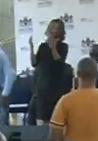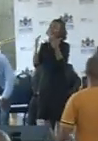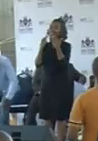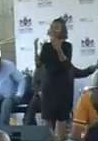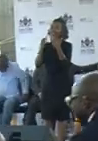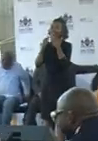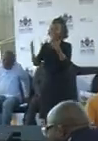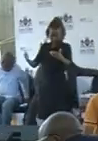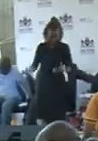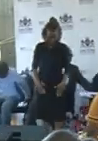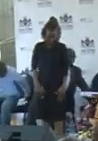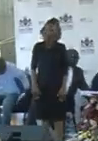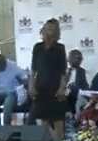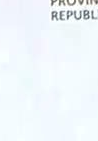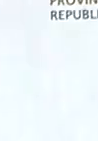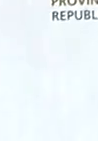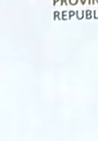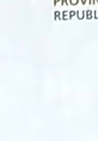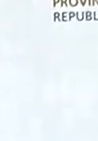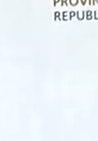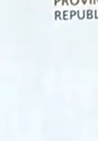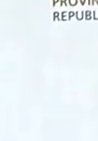Thank you. Truly appreciate that.